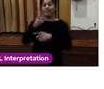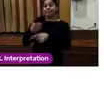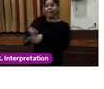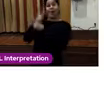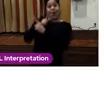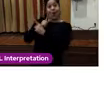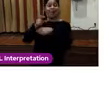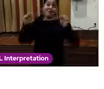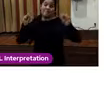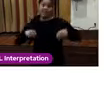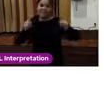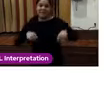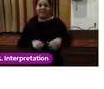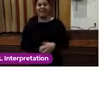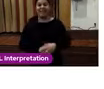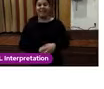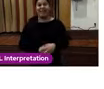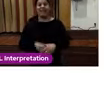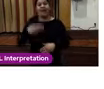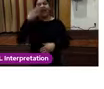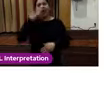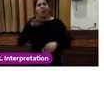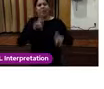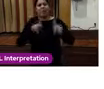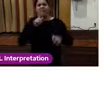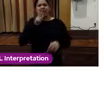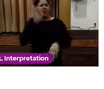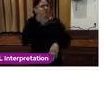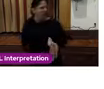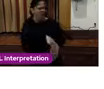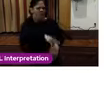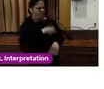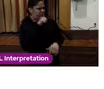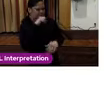is possible. People say, oh, this is irresponsible,